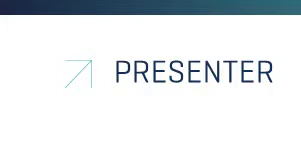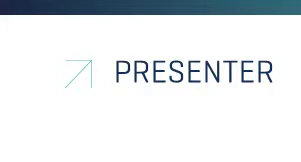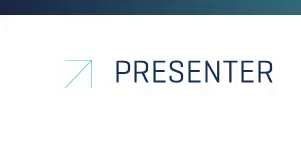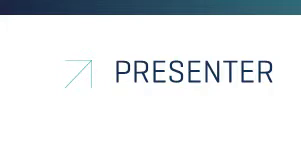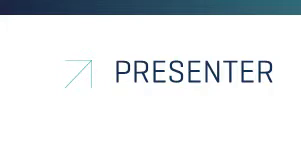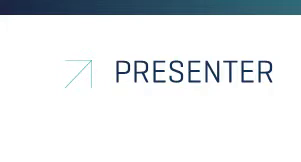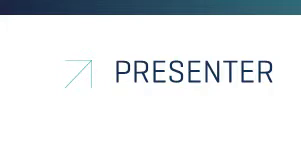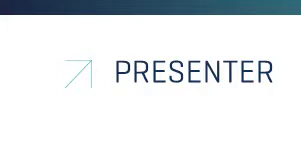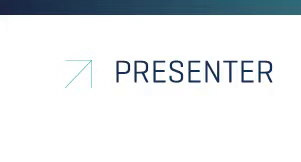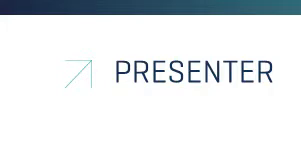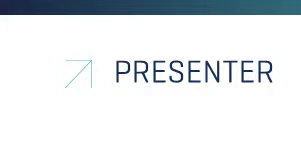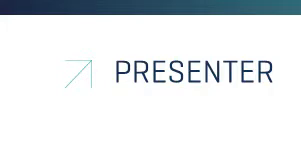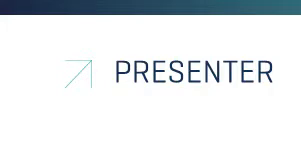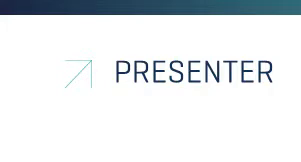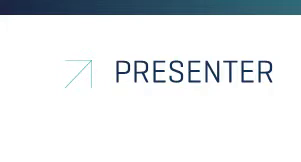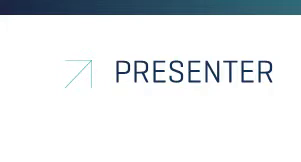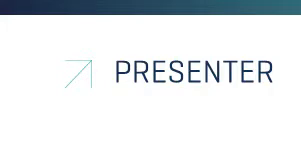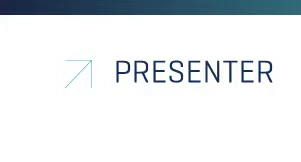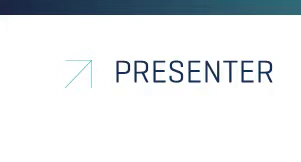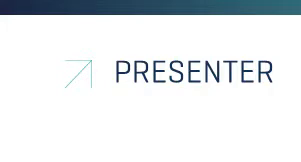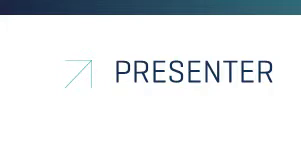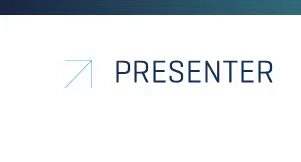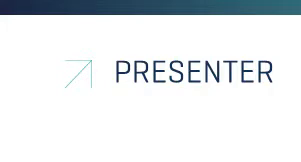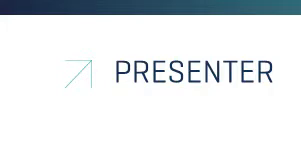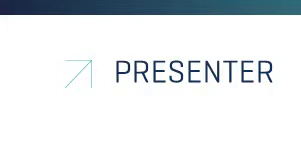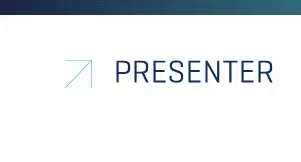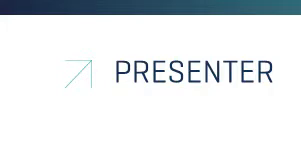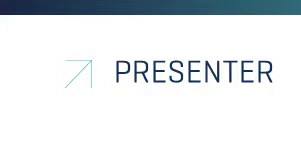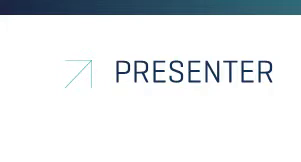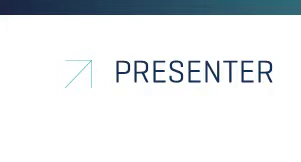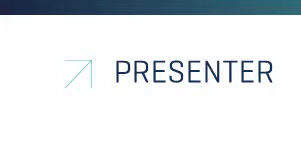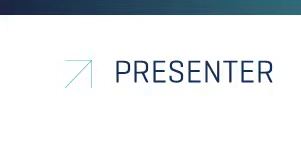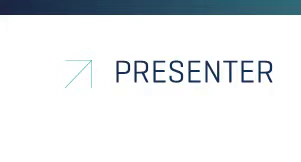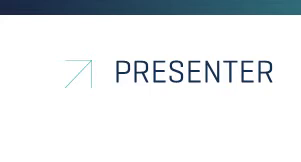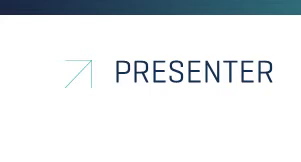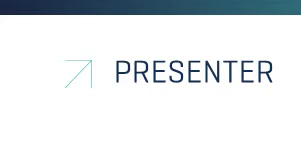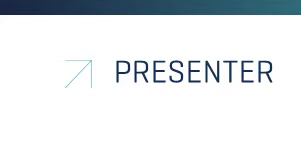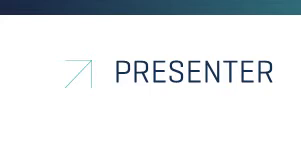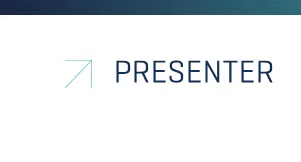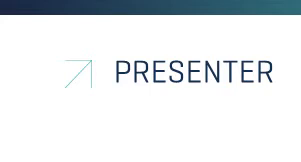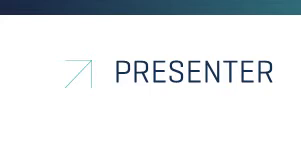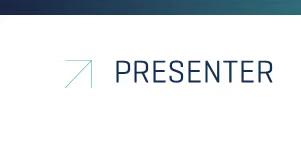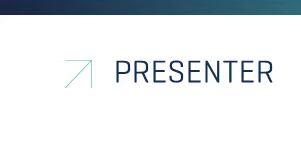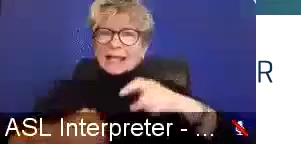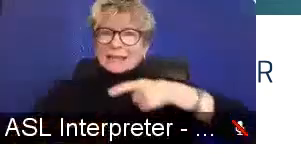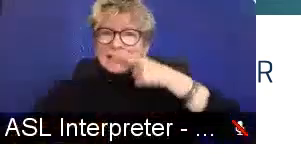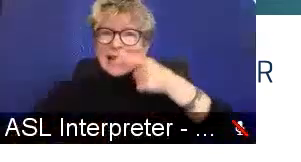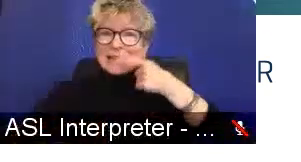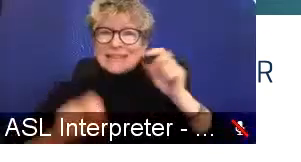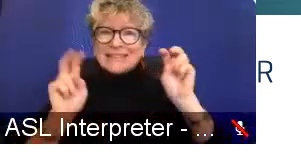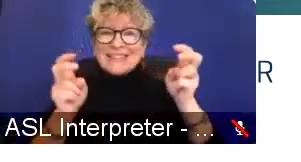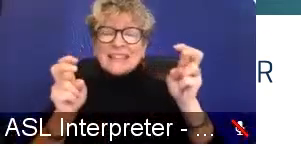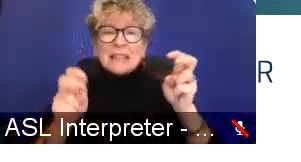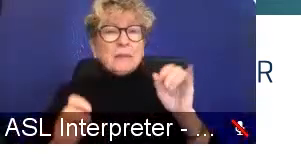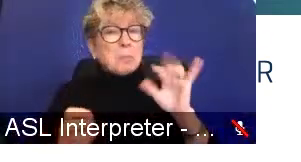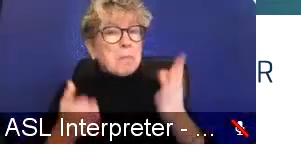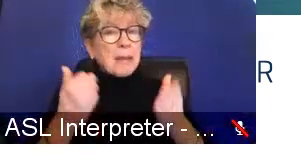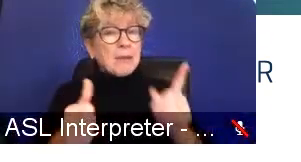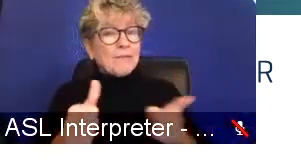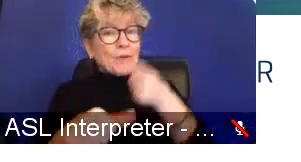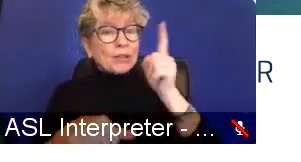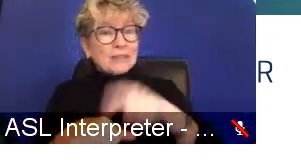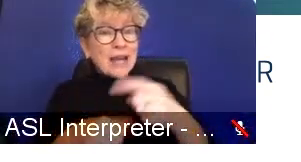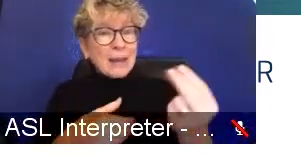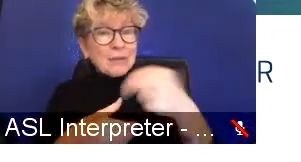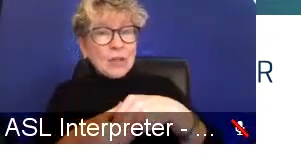Hi, I'm Tom Lynch, and welcome to Science Says. Whether this is the first one you've been to or you've been to